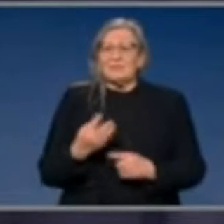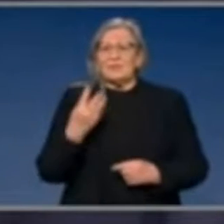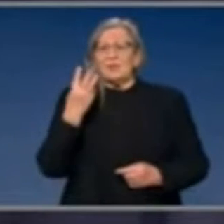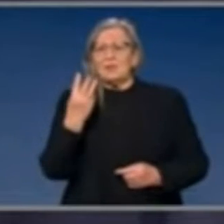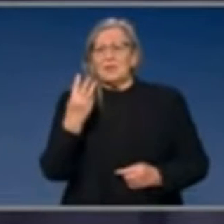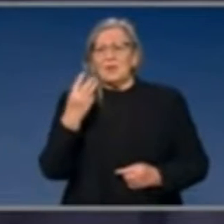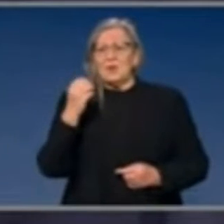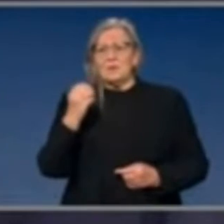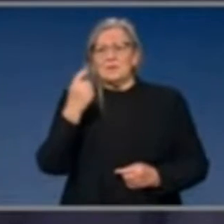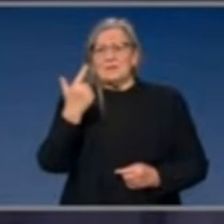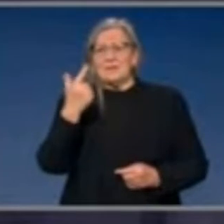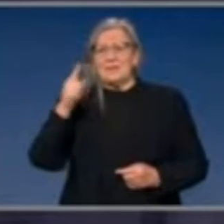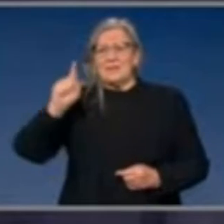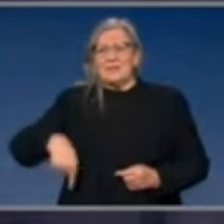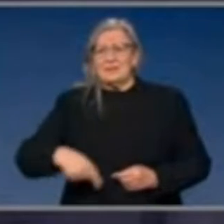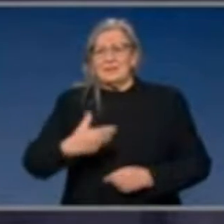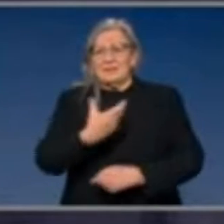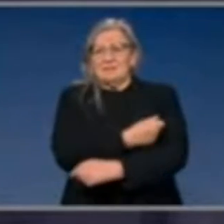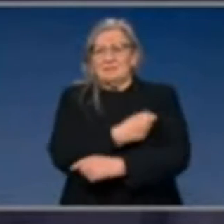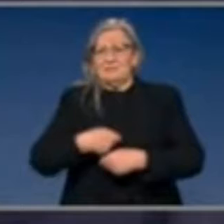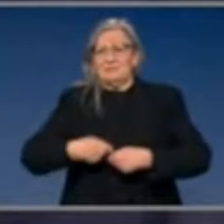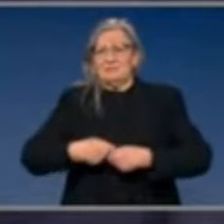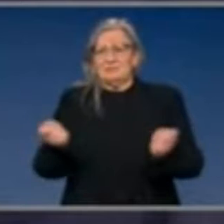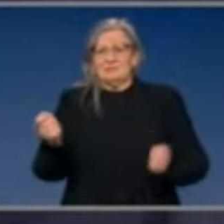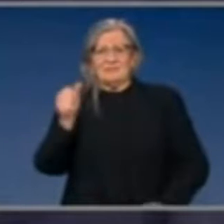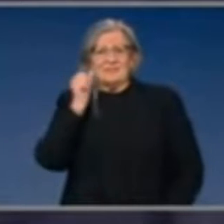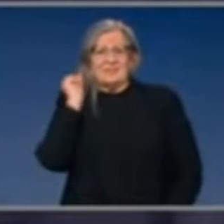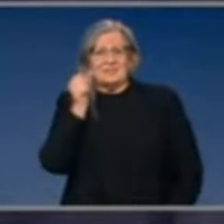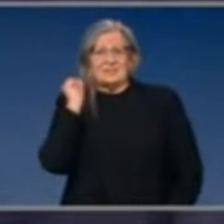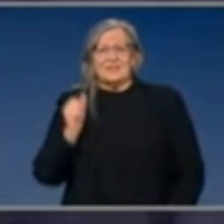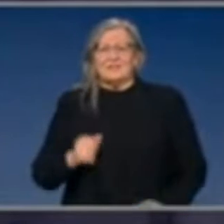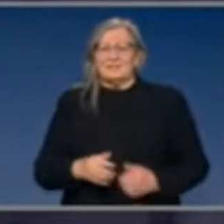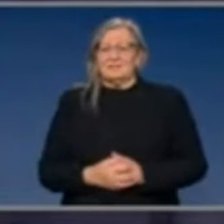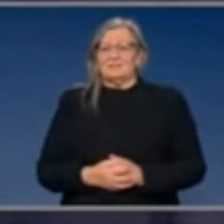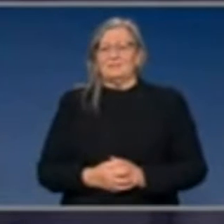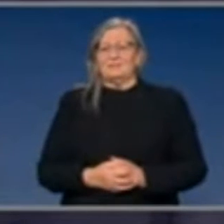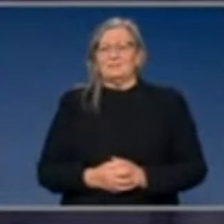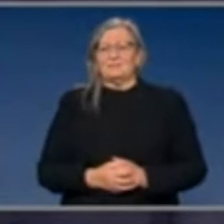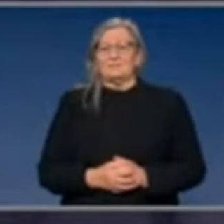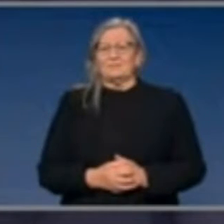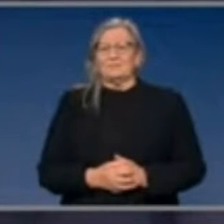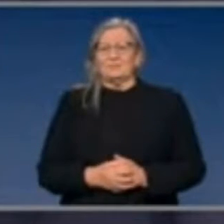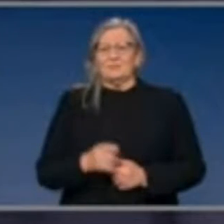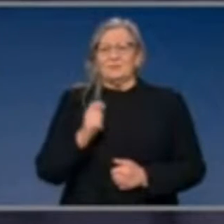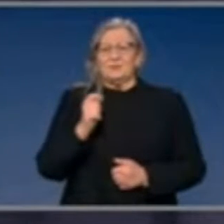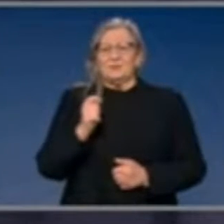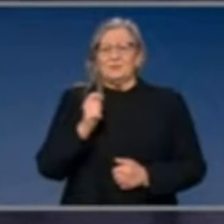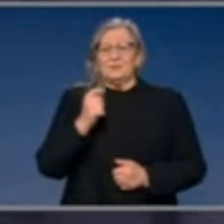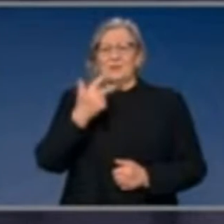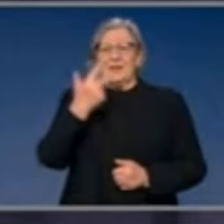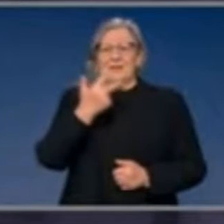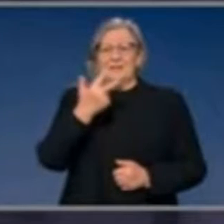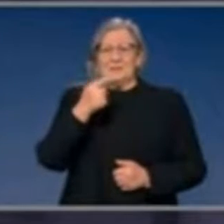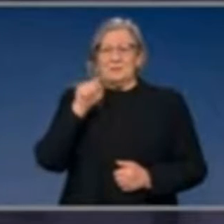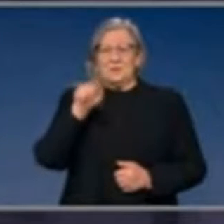307,000 vaccinations yesterday. In particular, what we're seeing is now almost 18.4